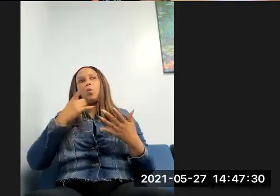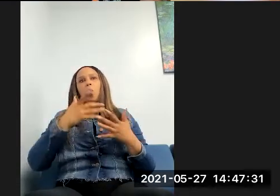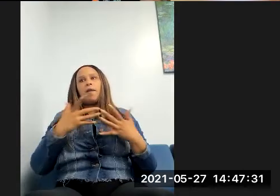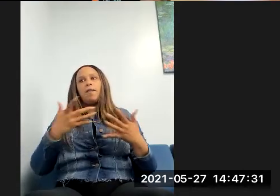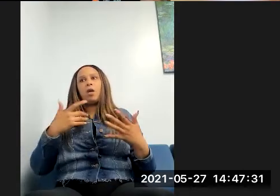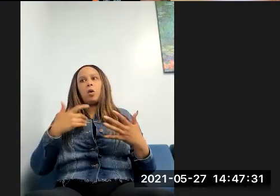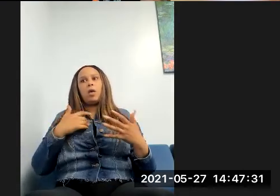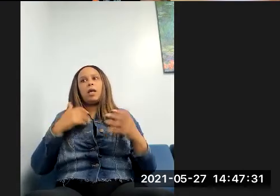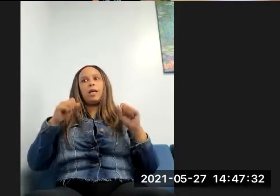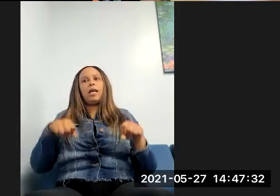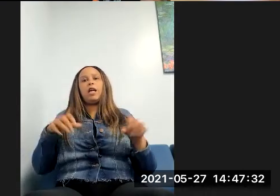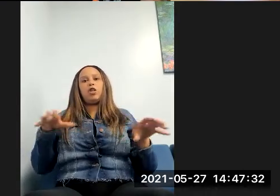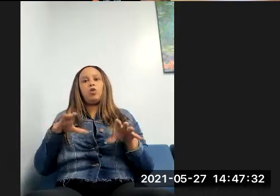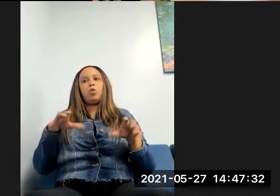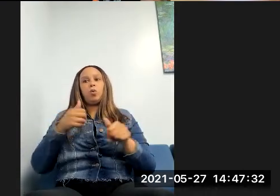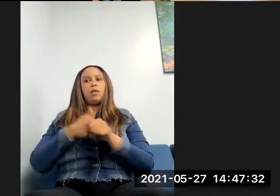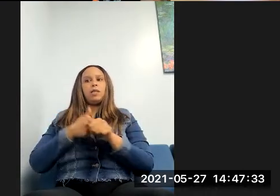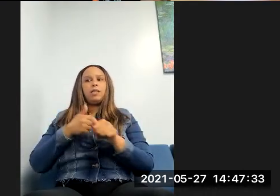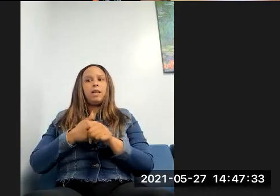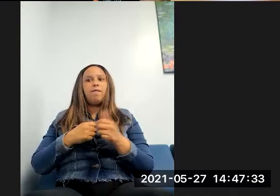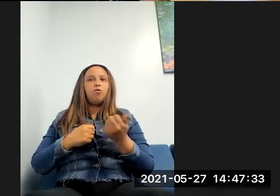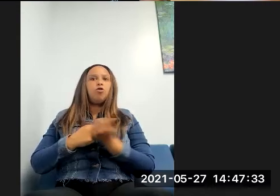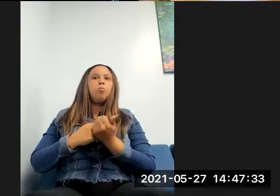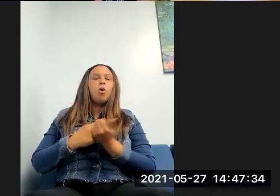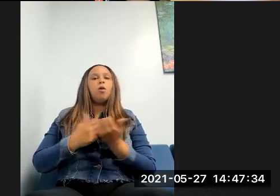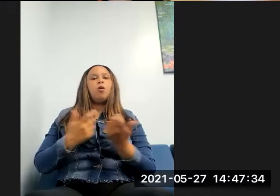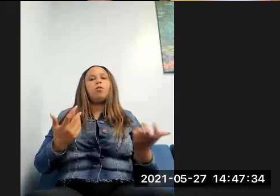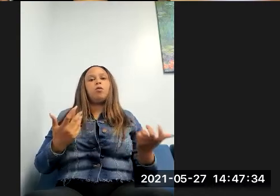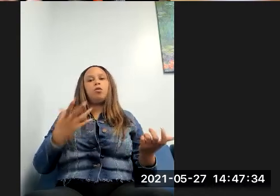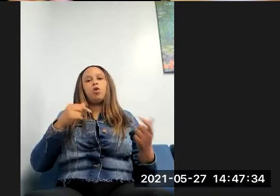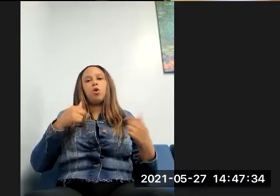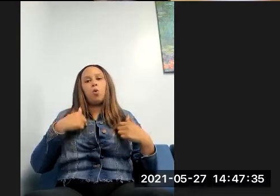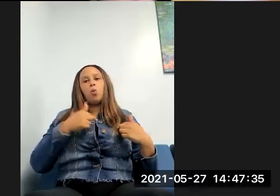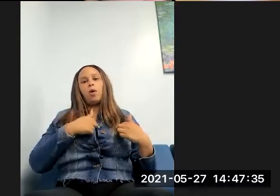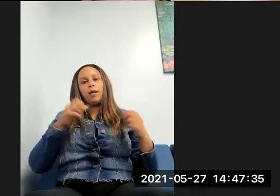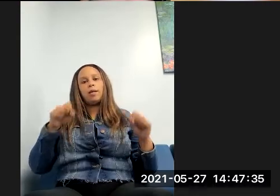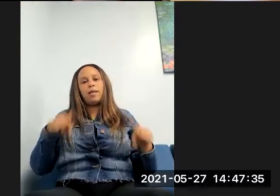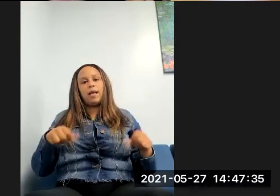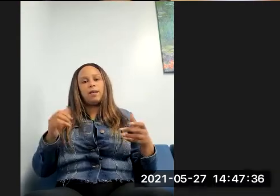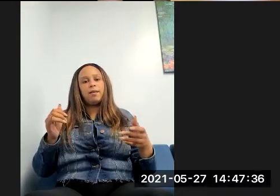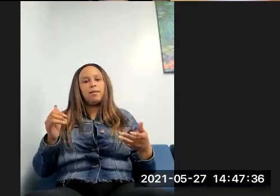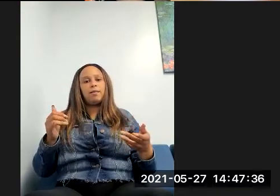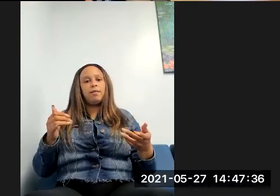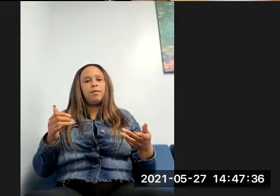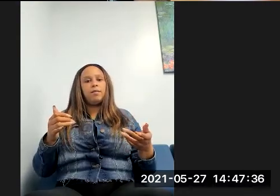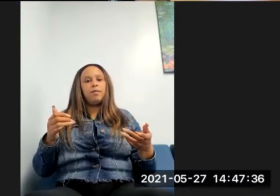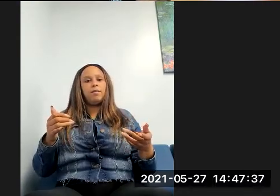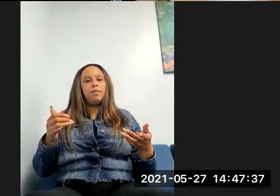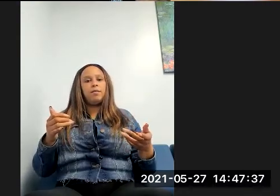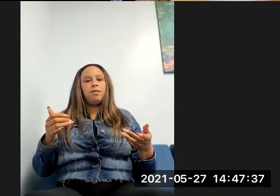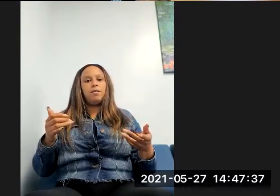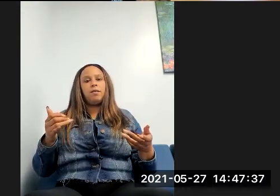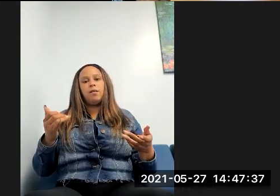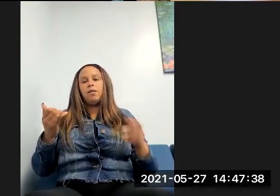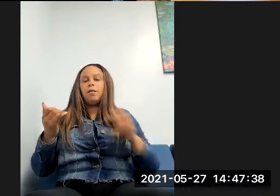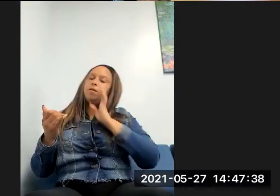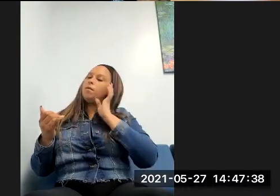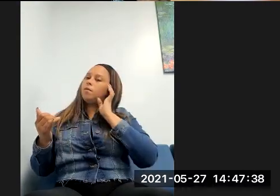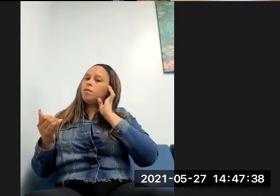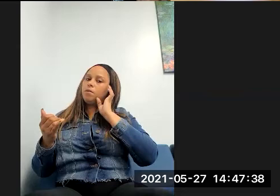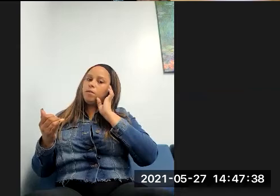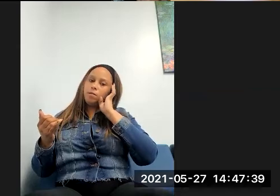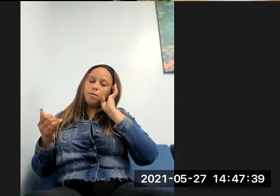also important as well. So this way we can kind of just, and little things, if that's within our physical ability, of